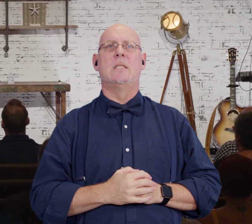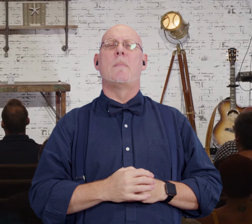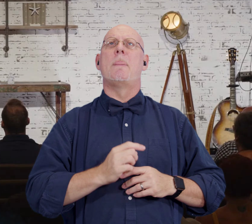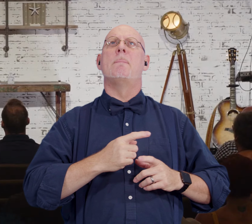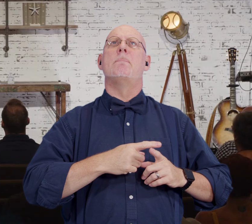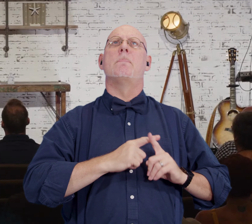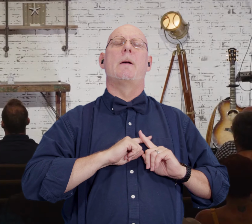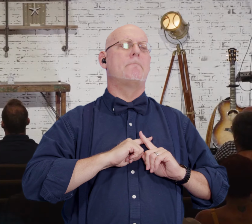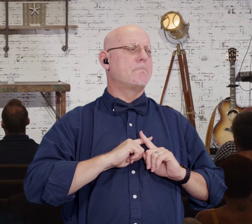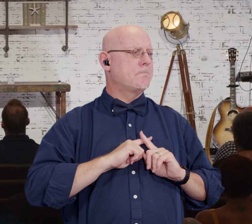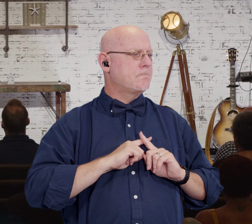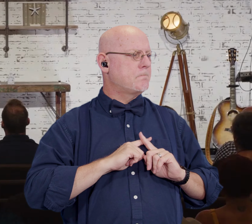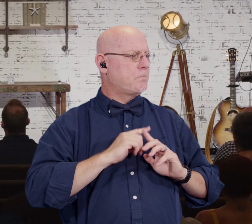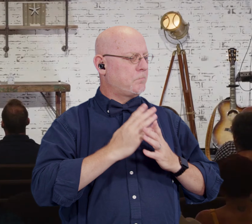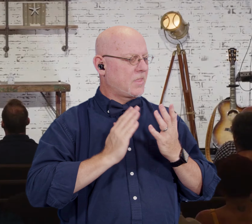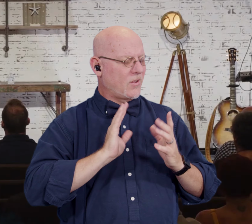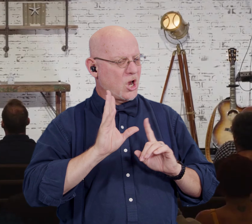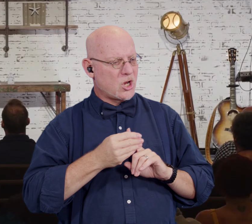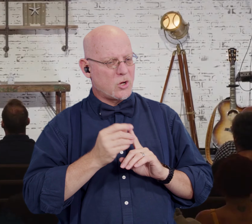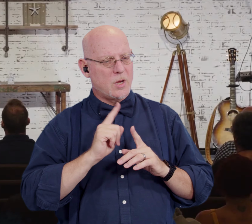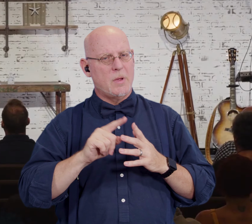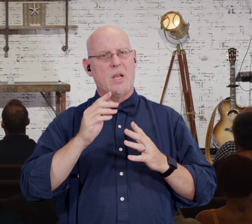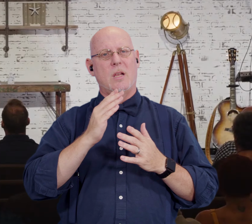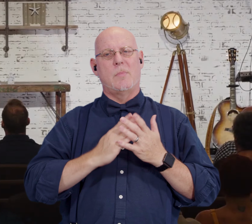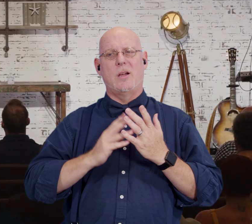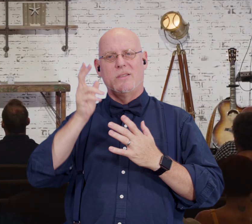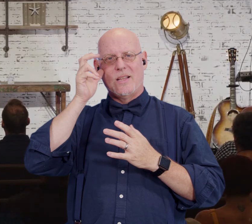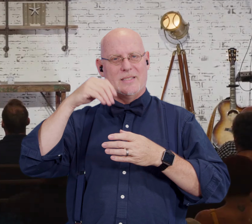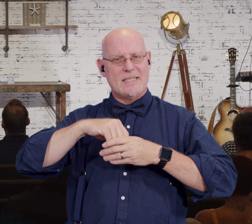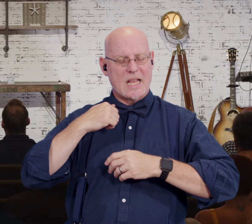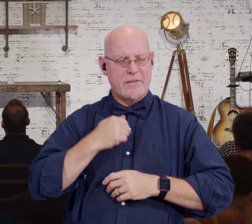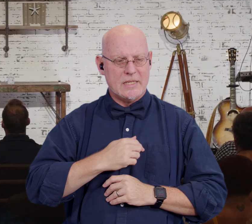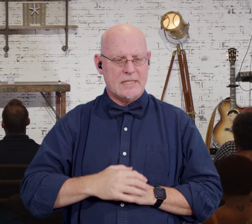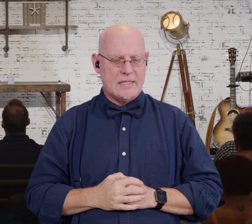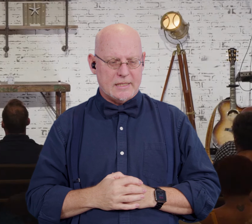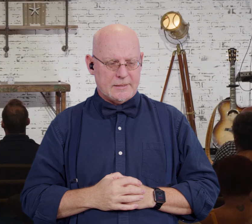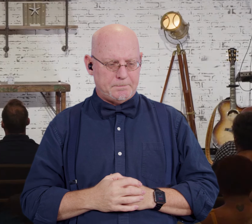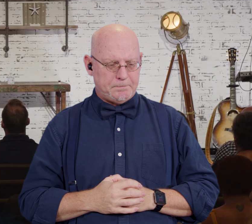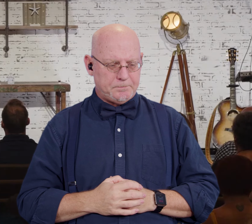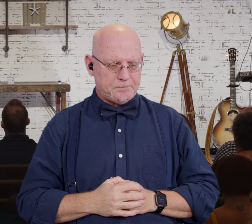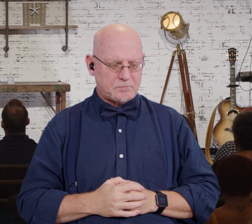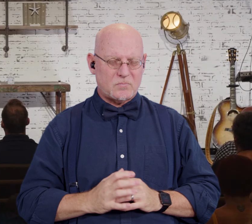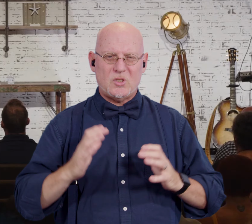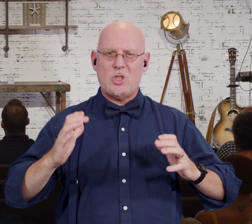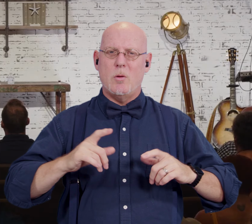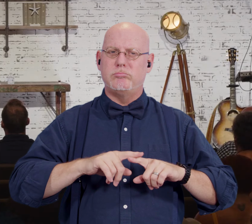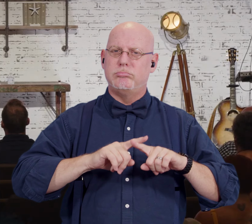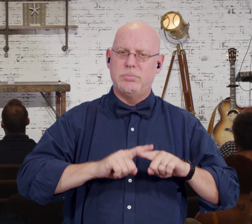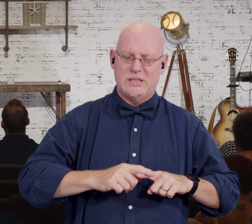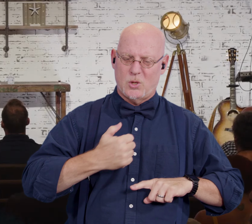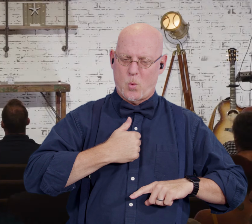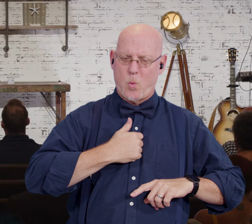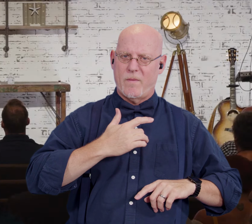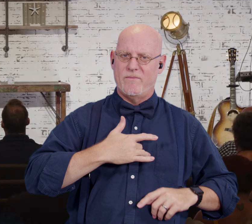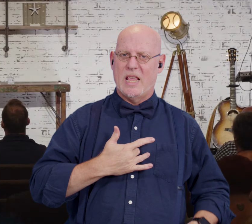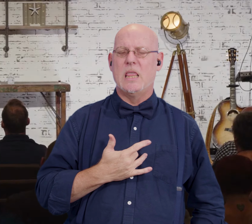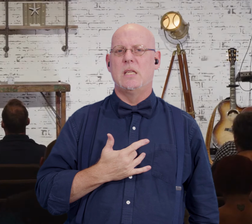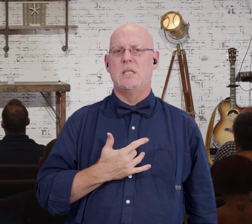In Christianity, I mean, this is part of our culture, but it's just part of the devil within as well. Like, we put so much stock in our